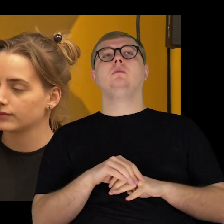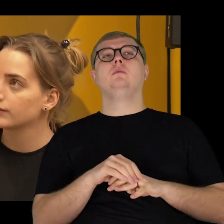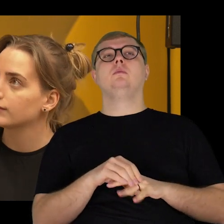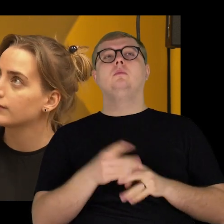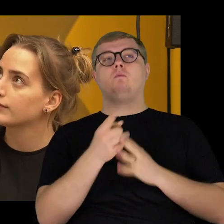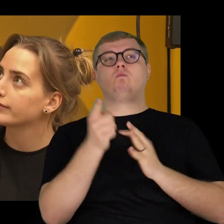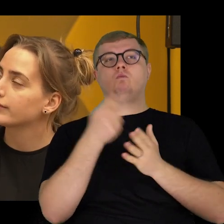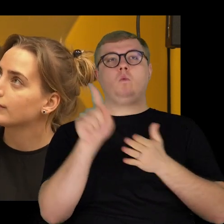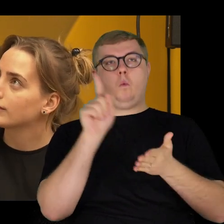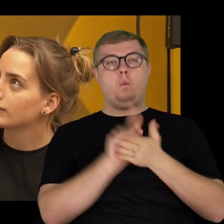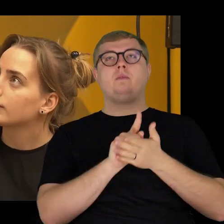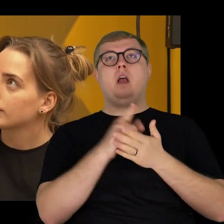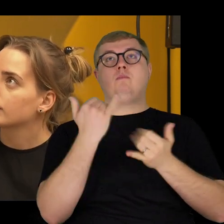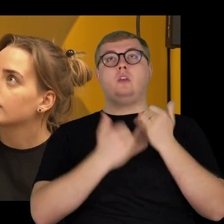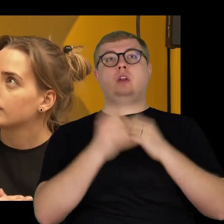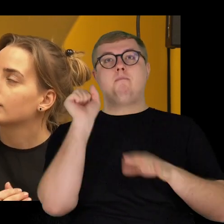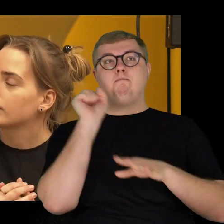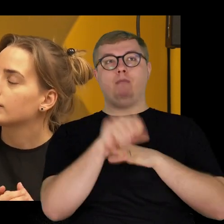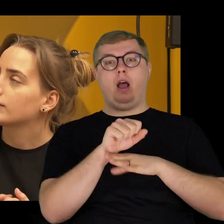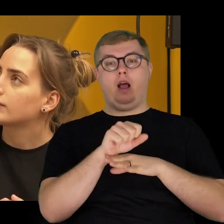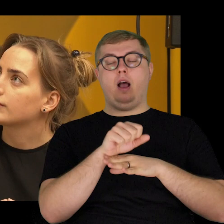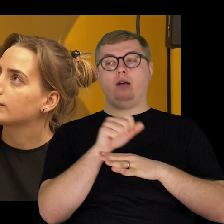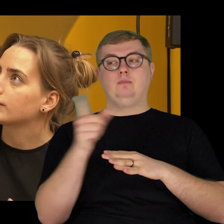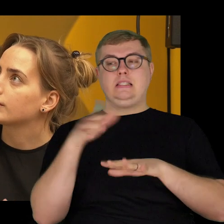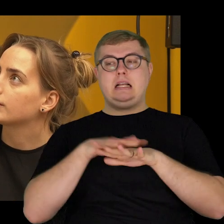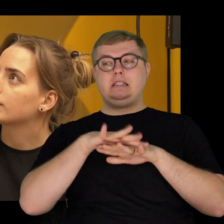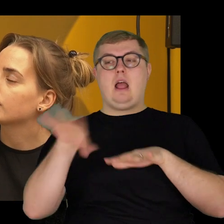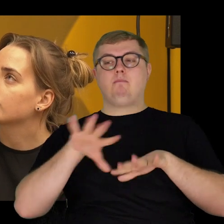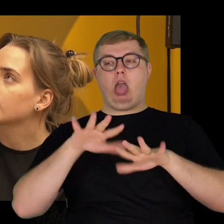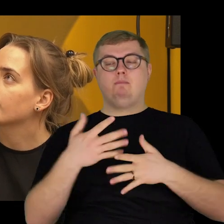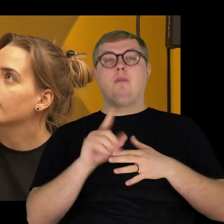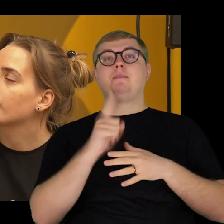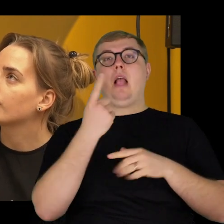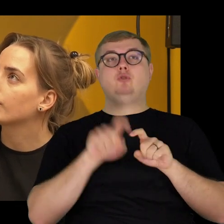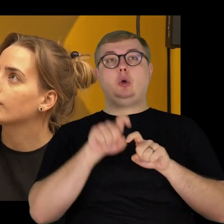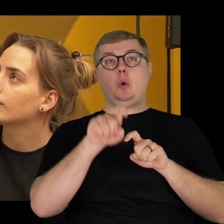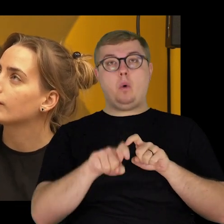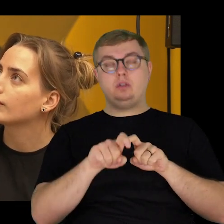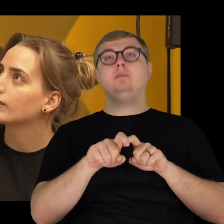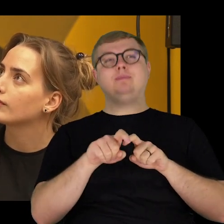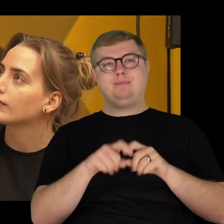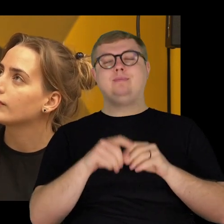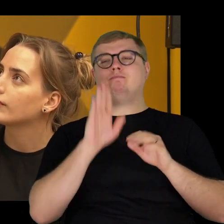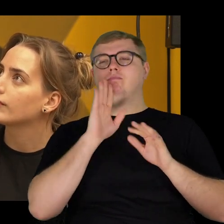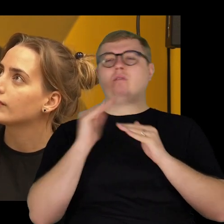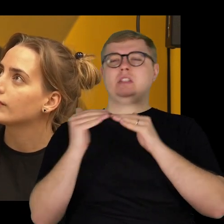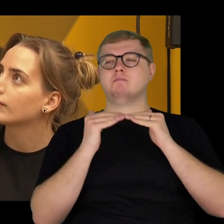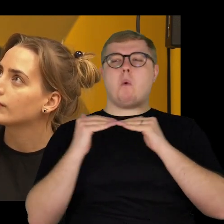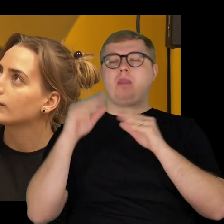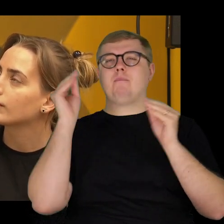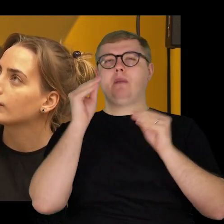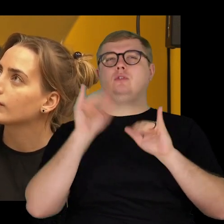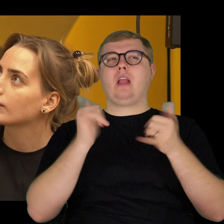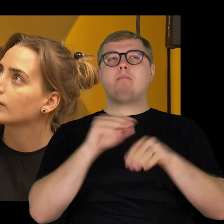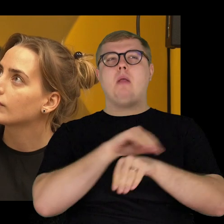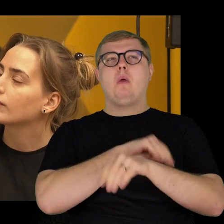to overcome this first step, you know, like formulating a common ground, then I can see